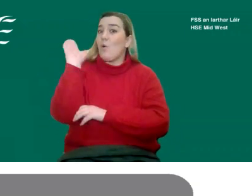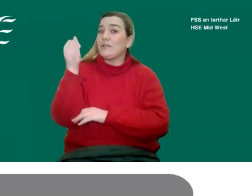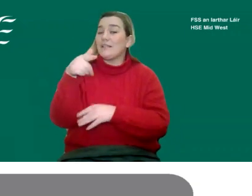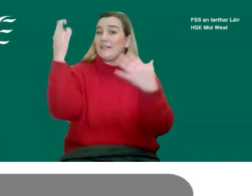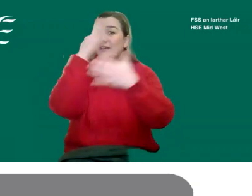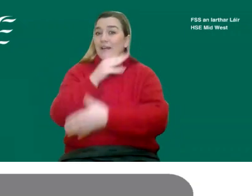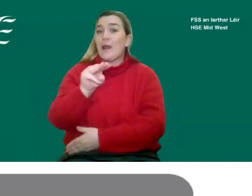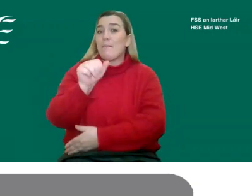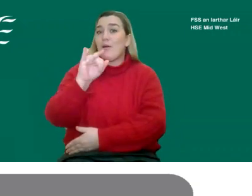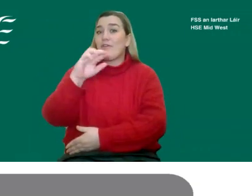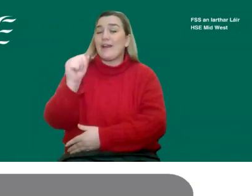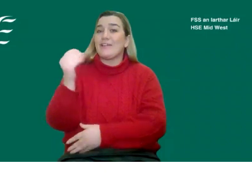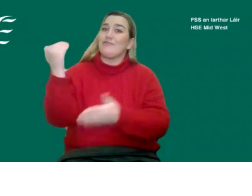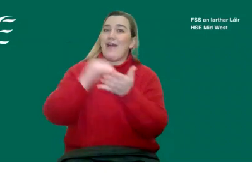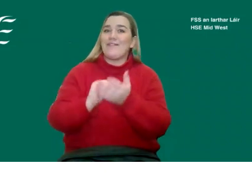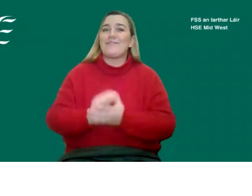Kelly. Thank you.